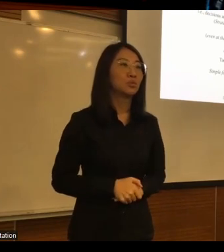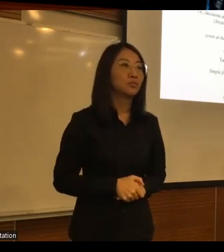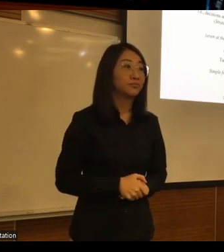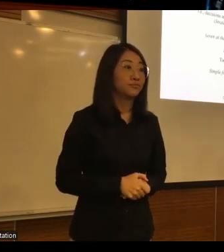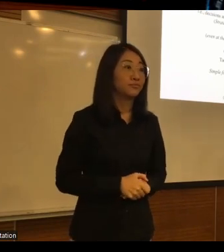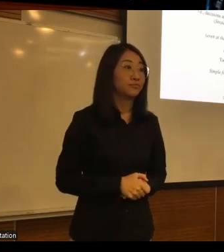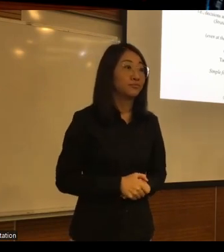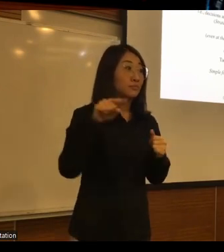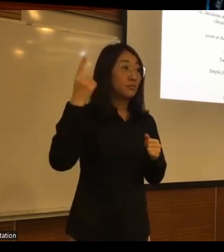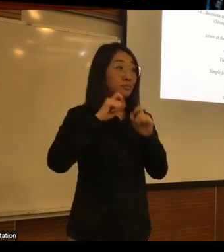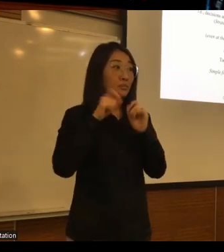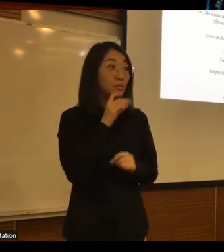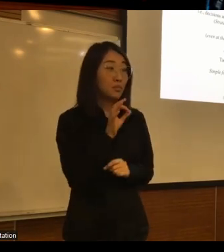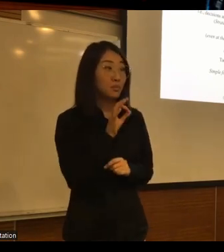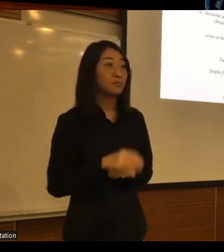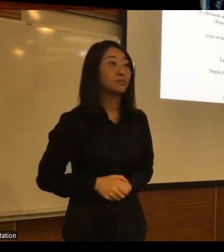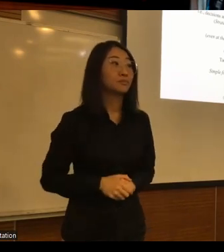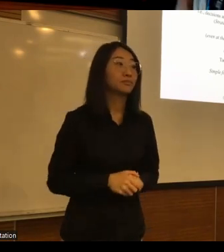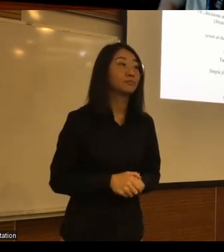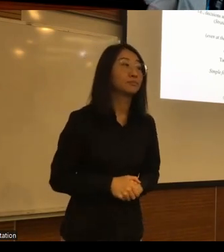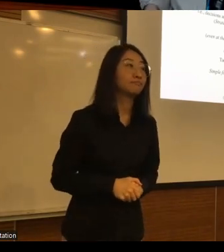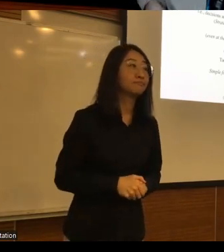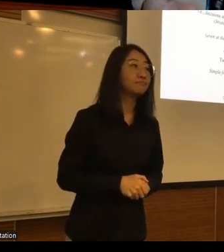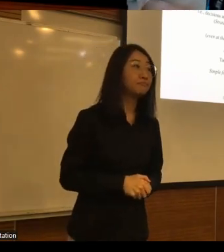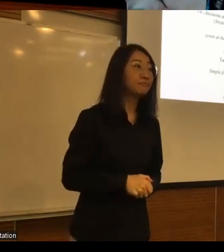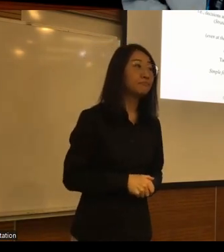Thank you. Any other questions? Yes.